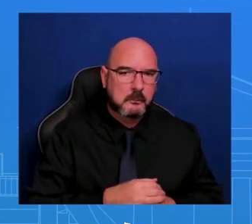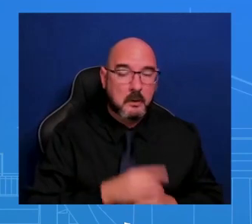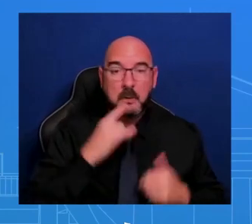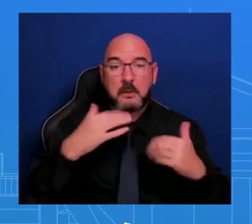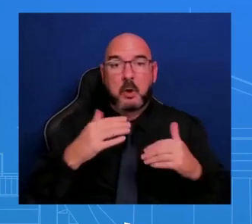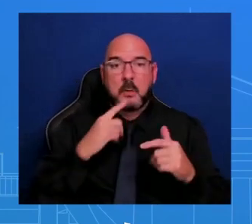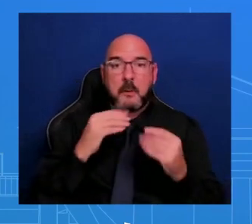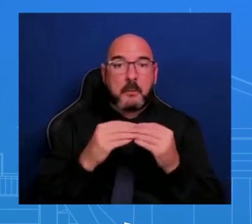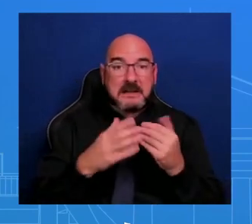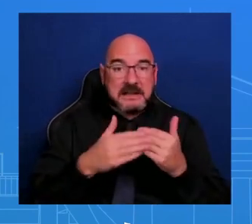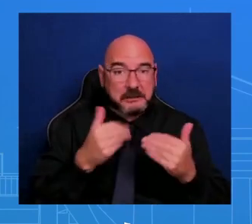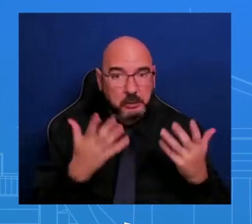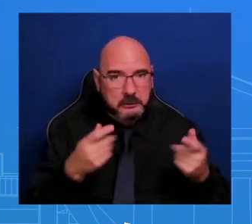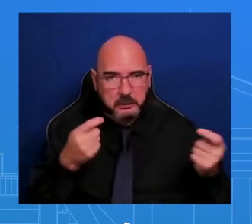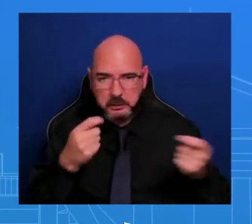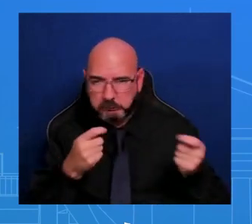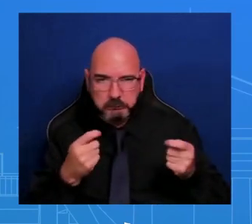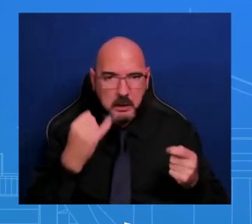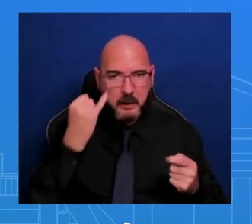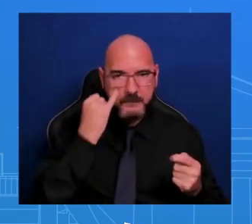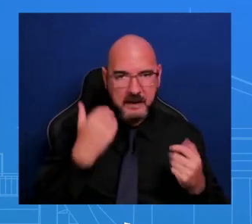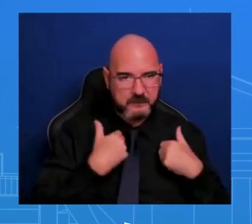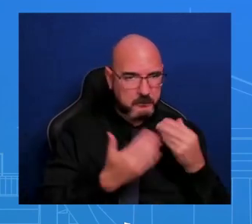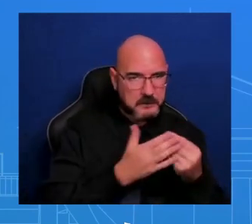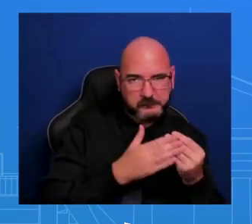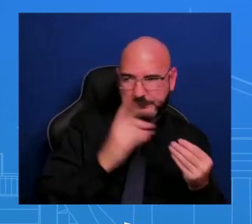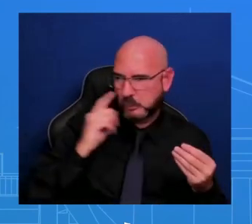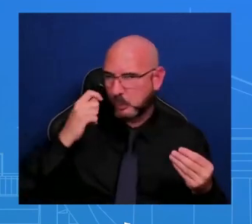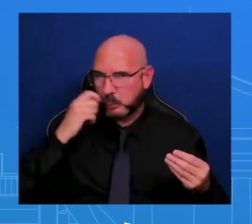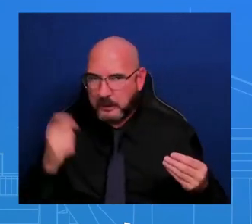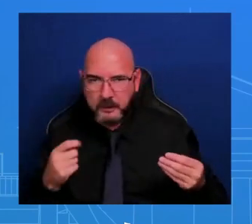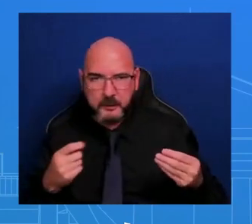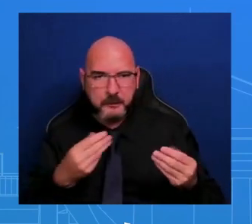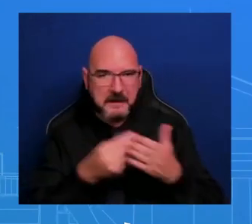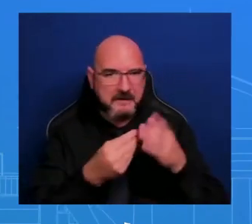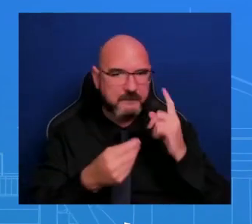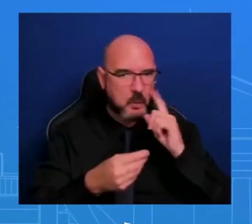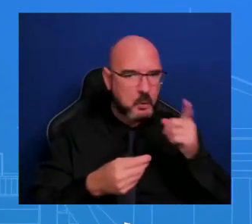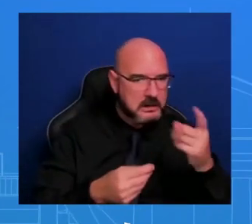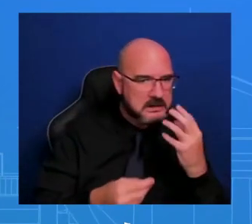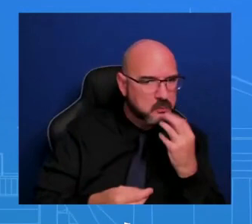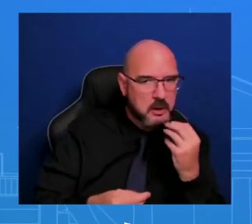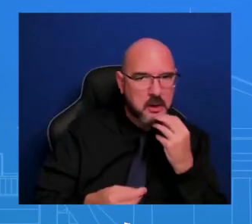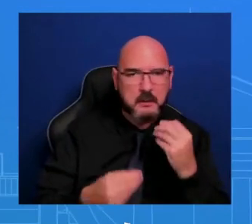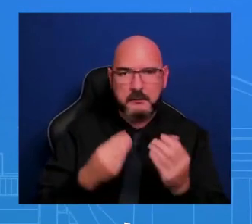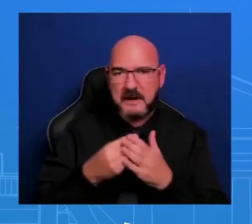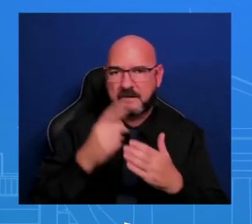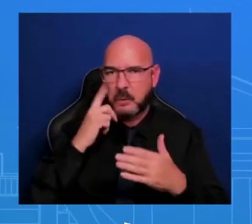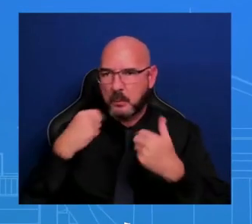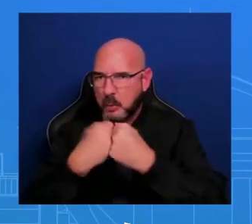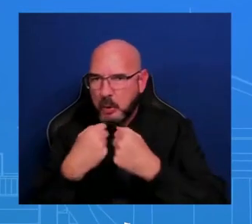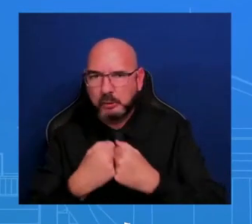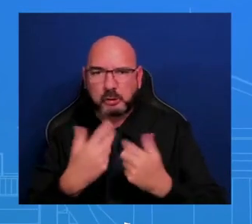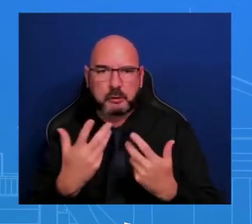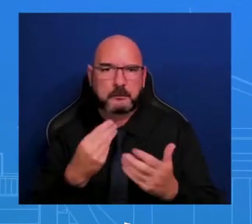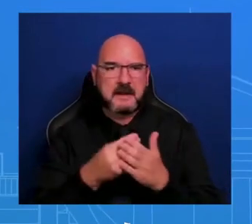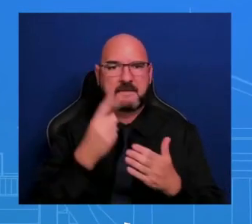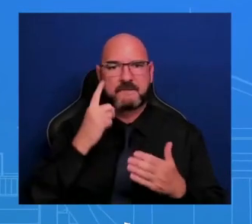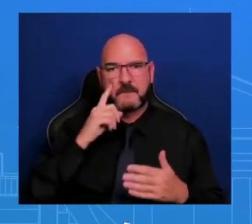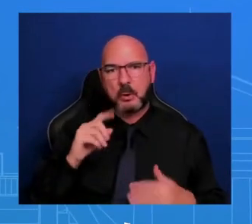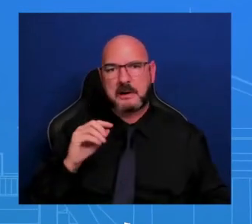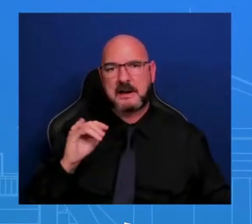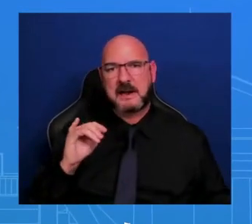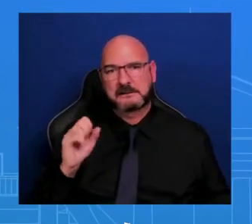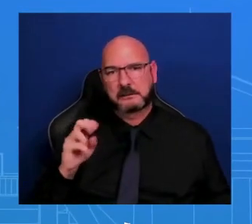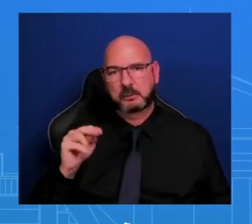for Ukraine, the funding for Israel, the funding for the Indo-Pacific strategy, and, of course, down at the border. But even sort of today, you're seeing things are being delayed. I mean, surely as